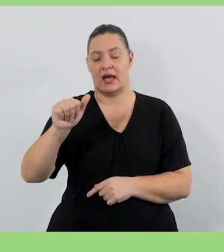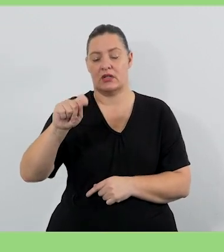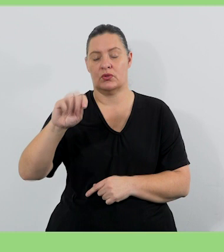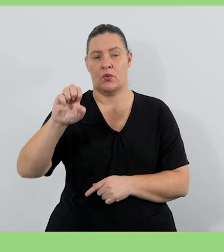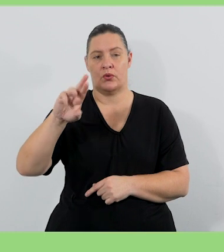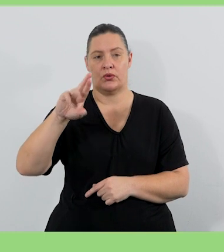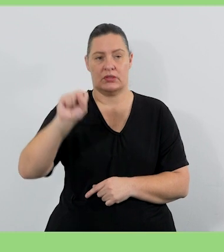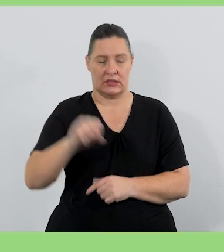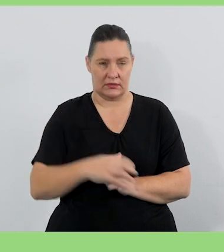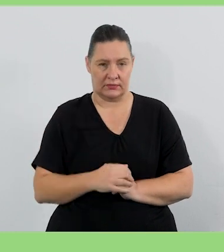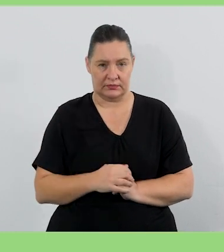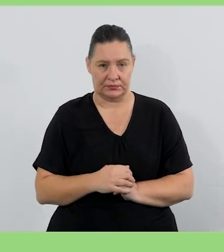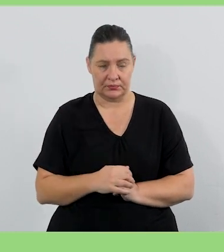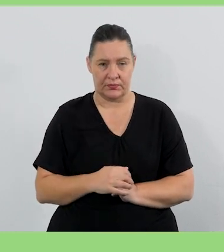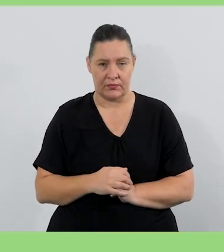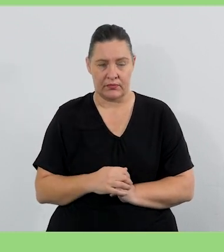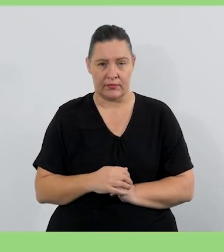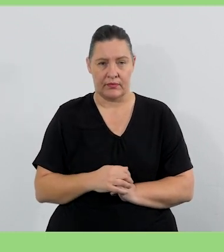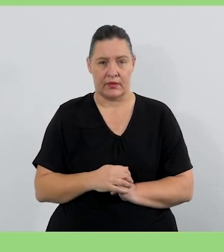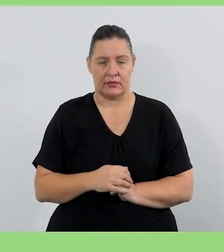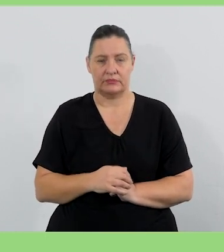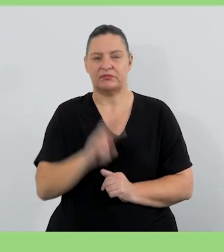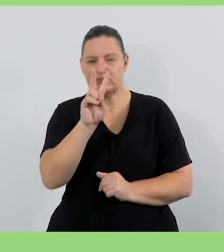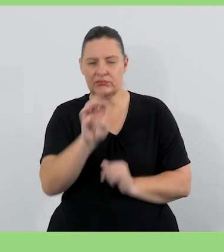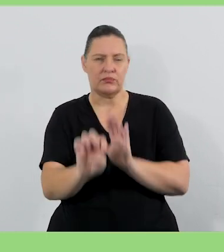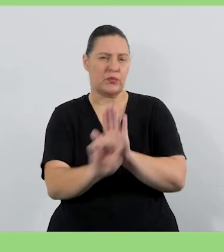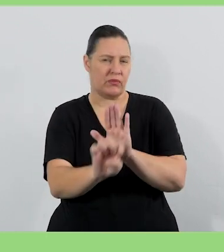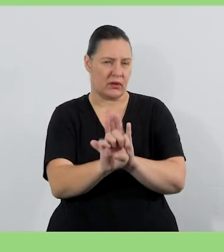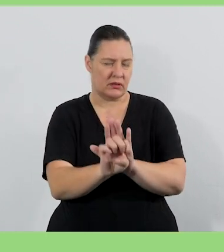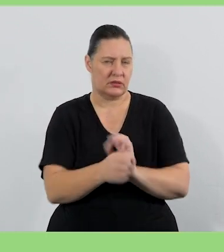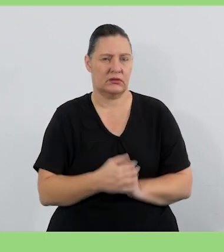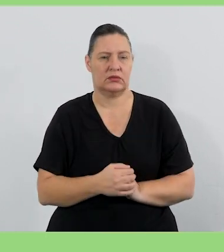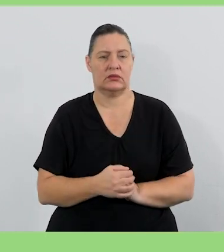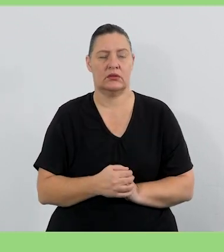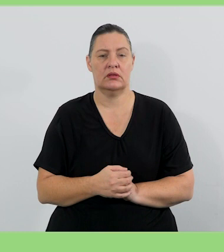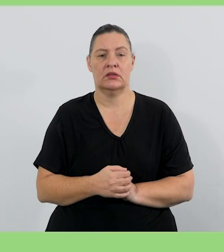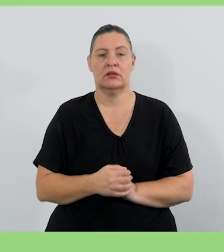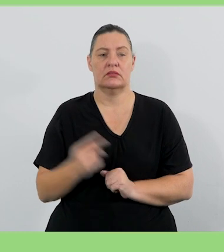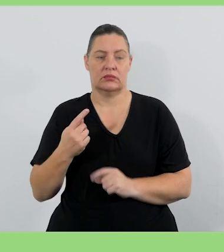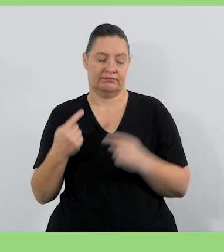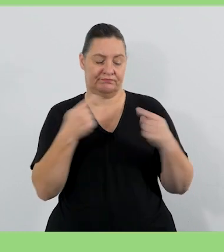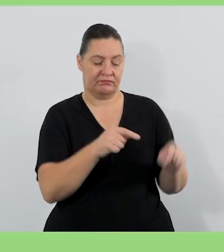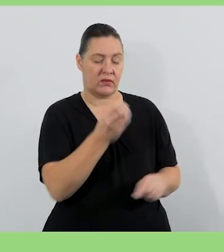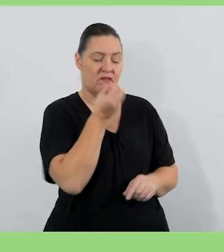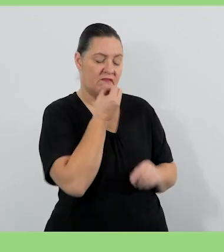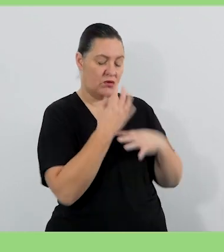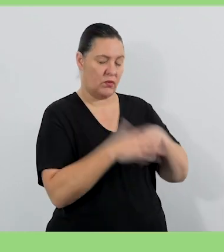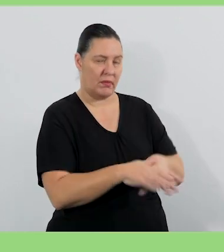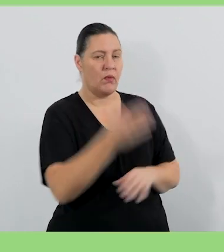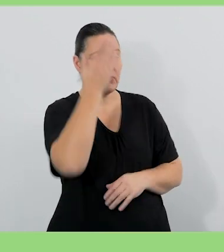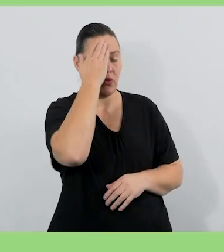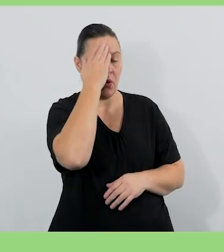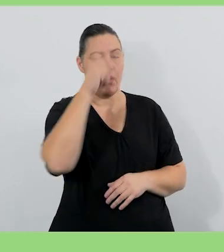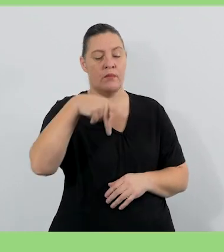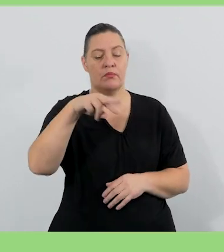is our first activity. We need to look at predators or 2 examples of predators. Now we are going to come to the food web, and we